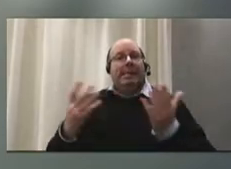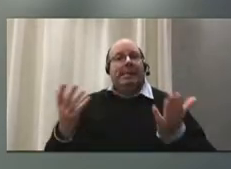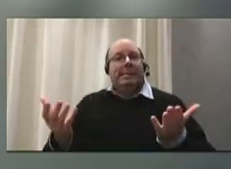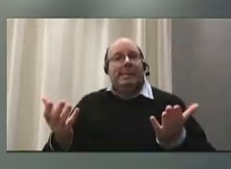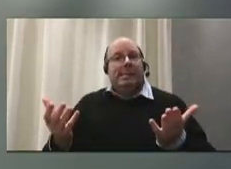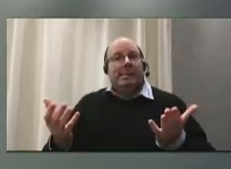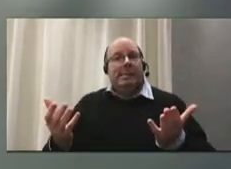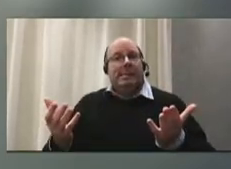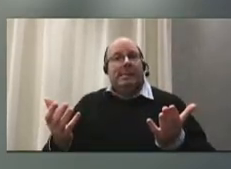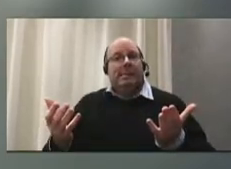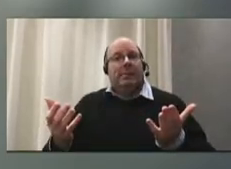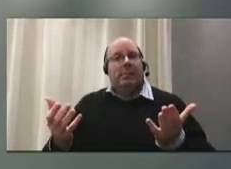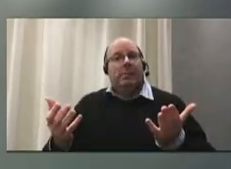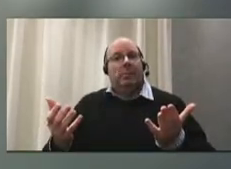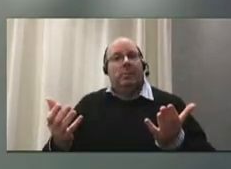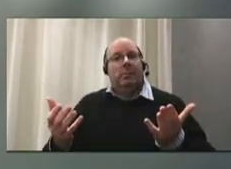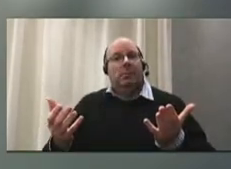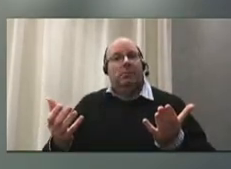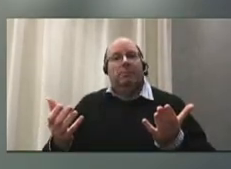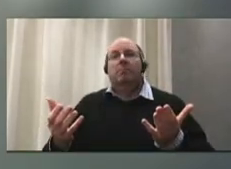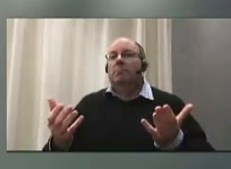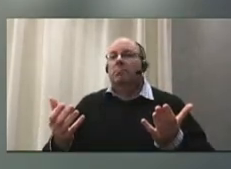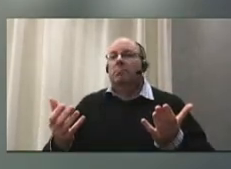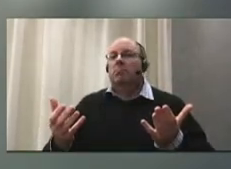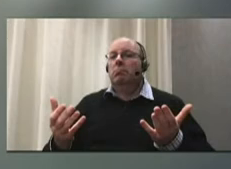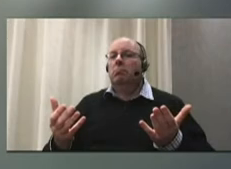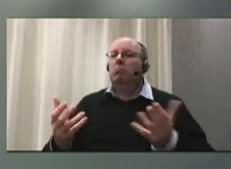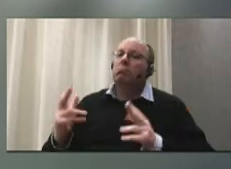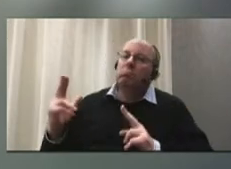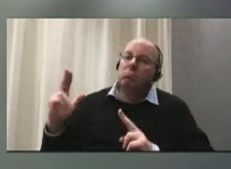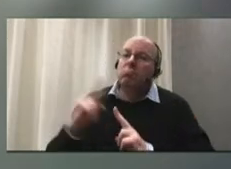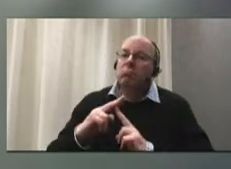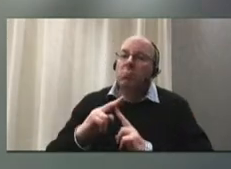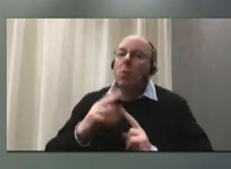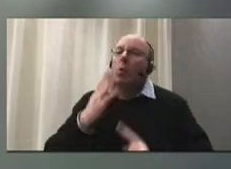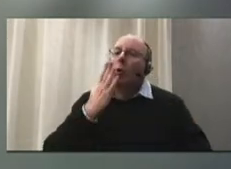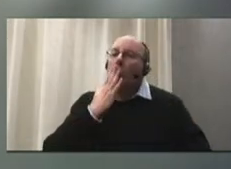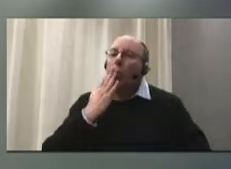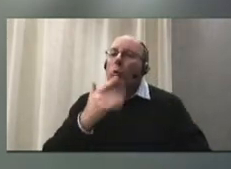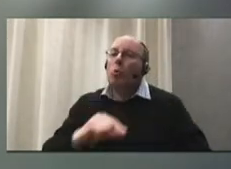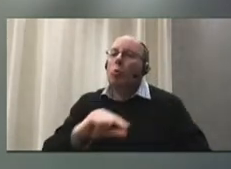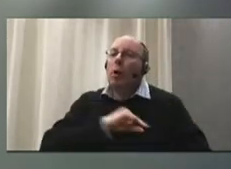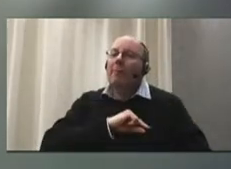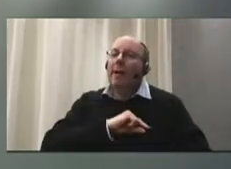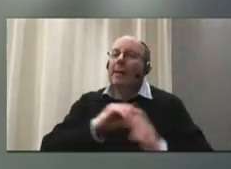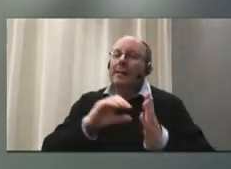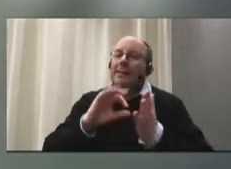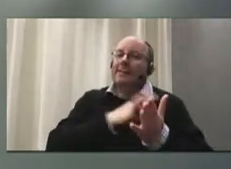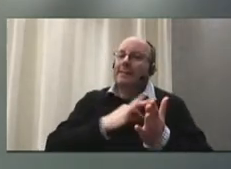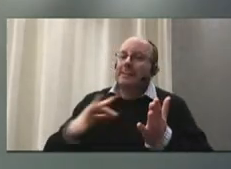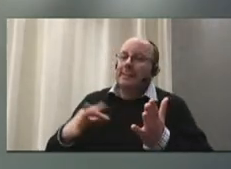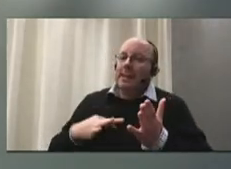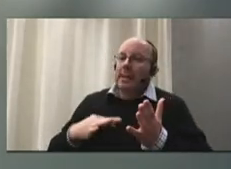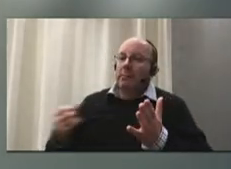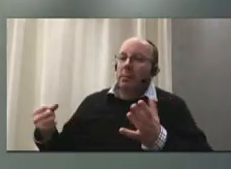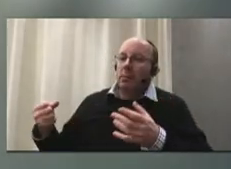really that well-qualified staff going forward, especially in the